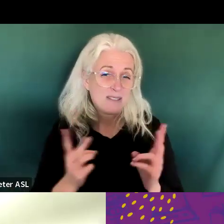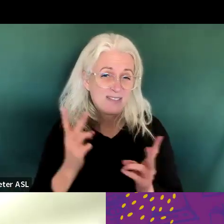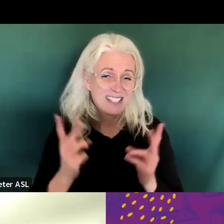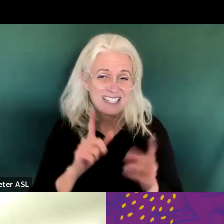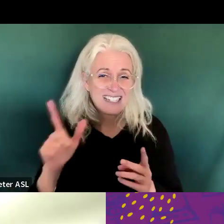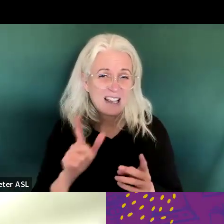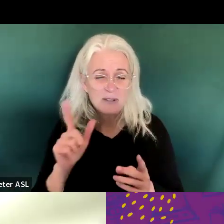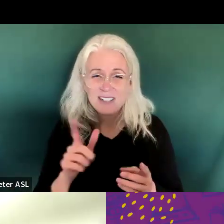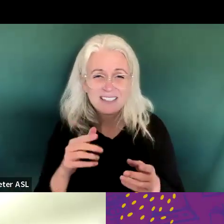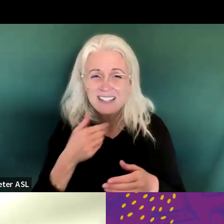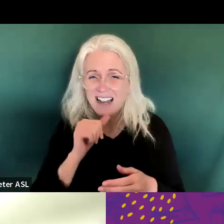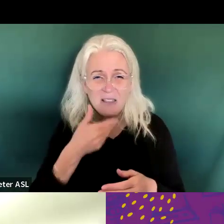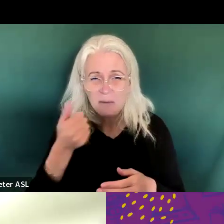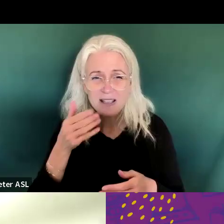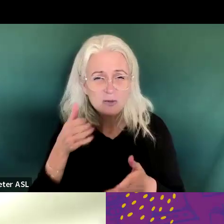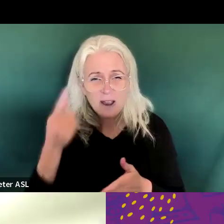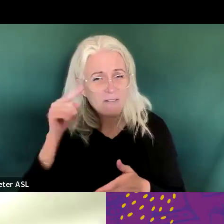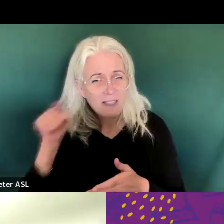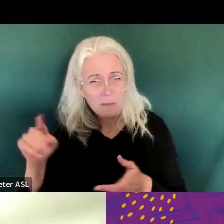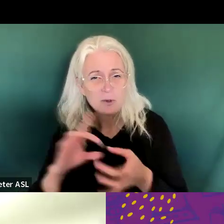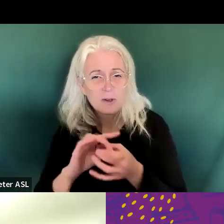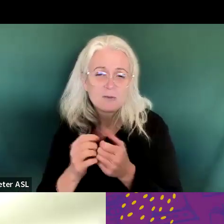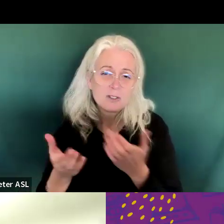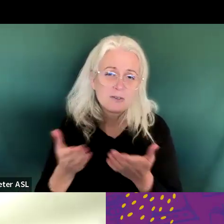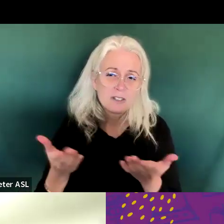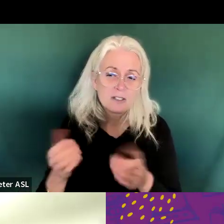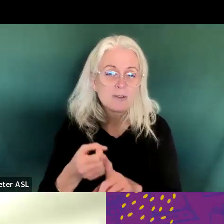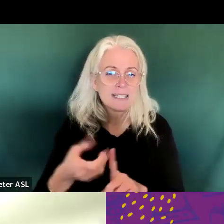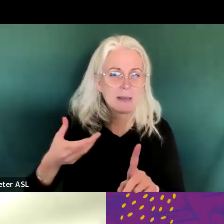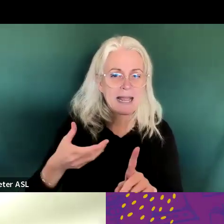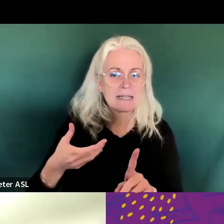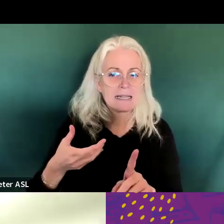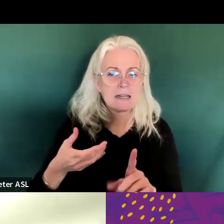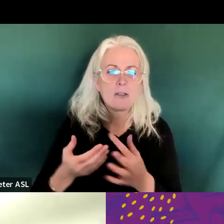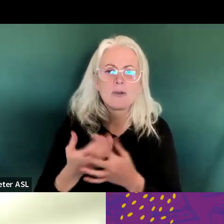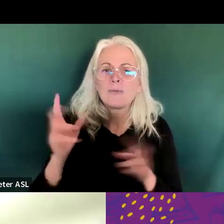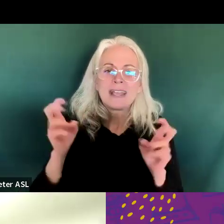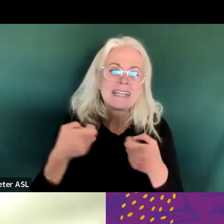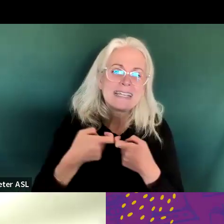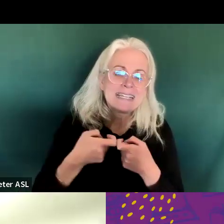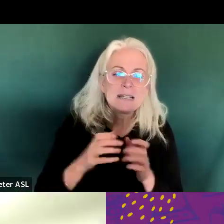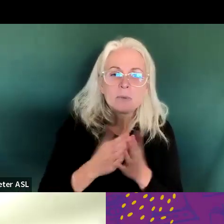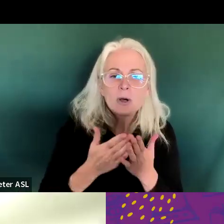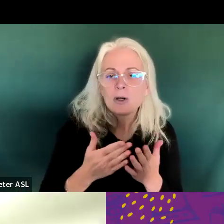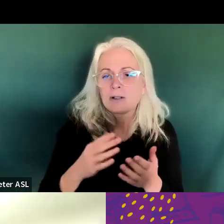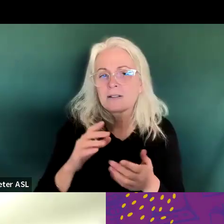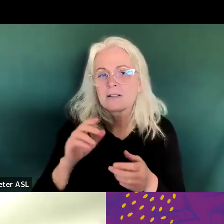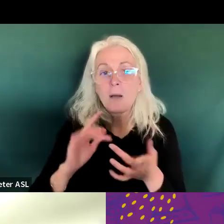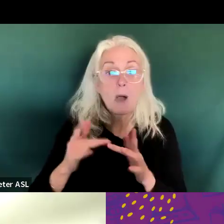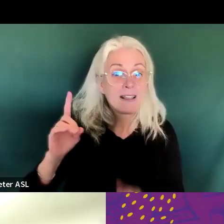not the best way for them to connect to services. And so expanding those collections through ebooks, online